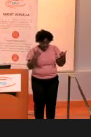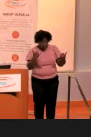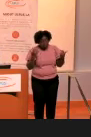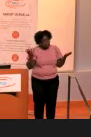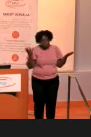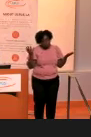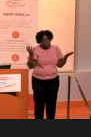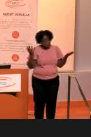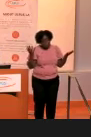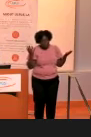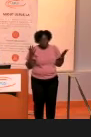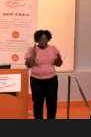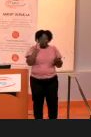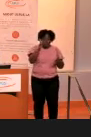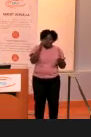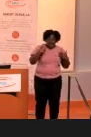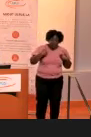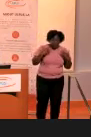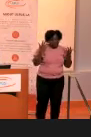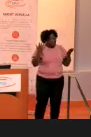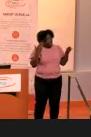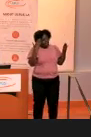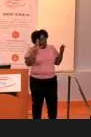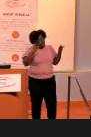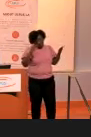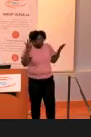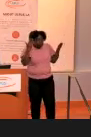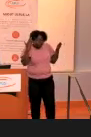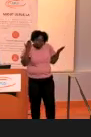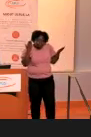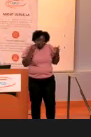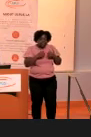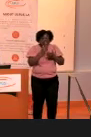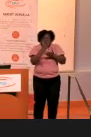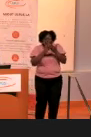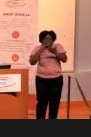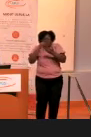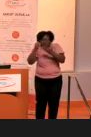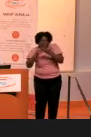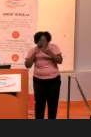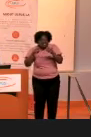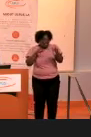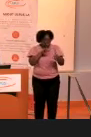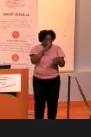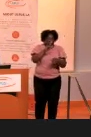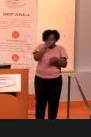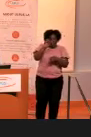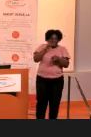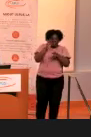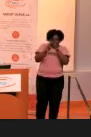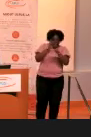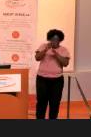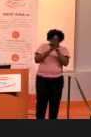if you're going to get it or not. I'm hoping that with some of the omic projects that Dr. Wallace was describing, we